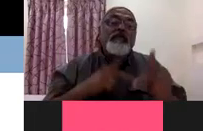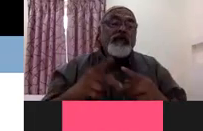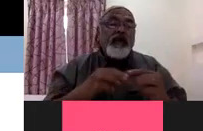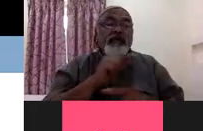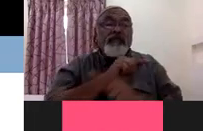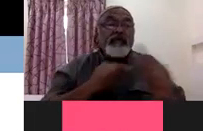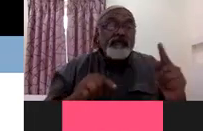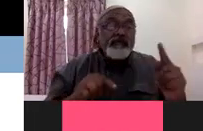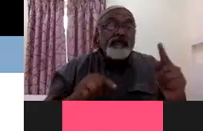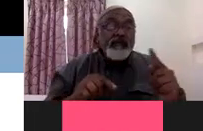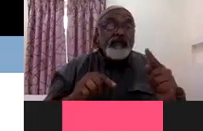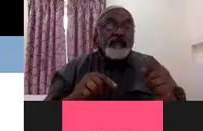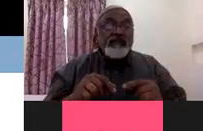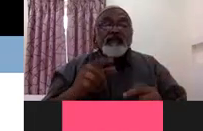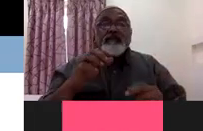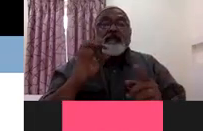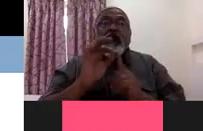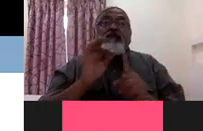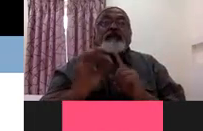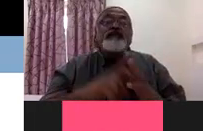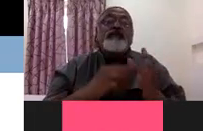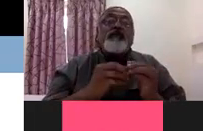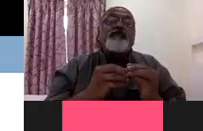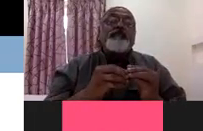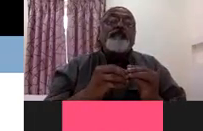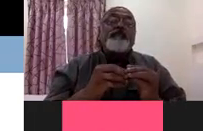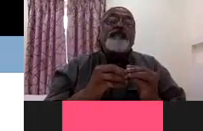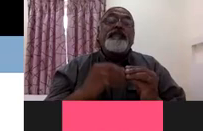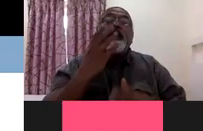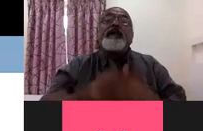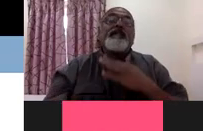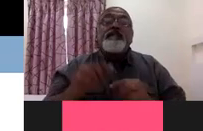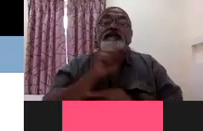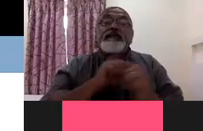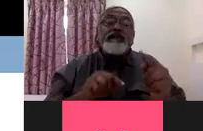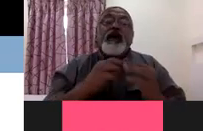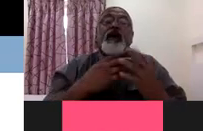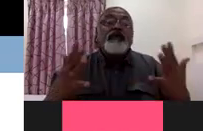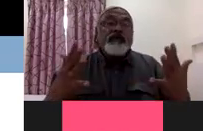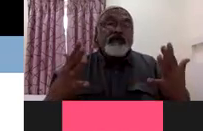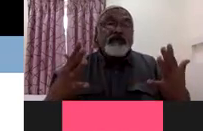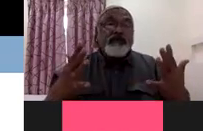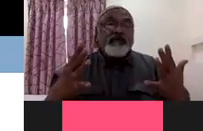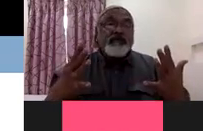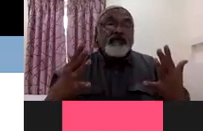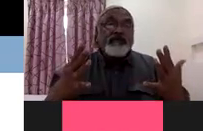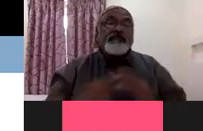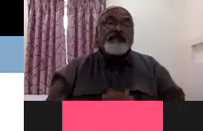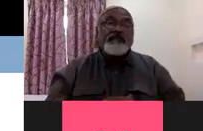the population? And as against what percentage of staff in private sector are persons with